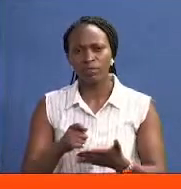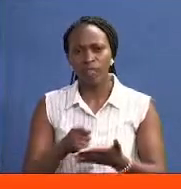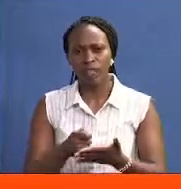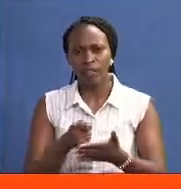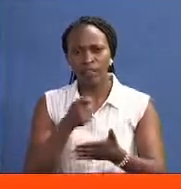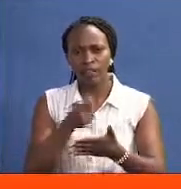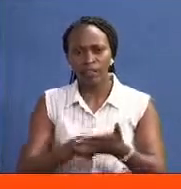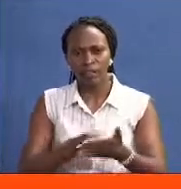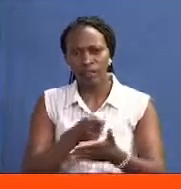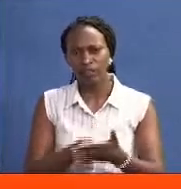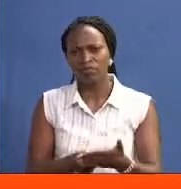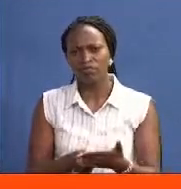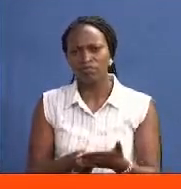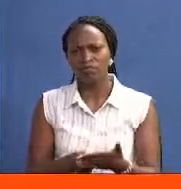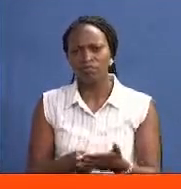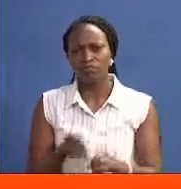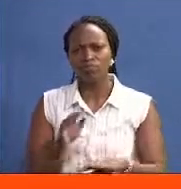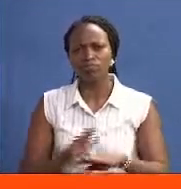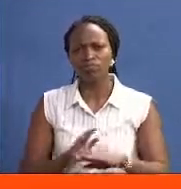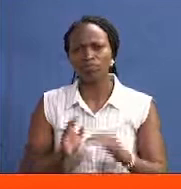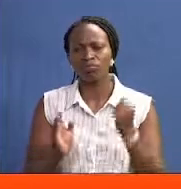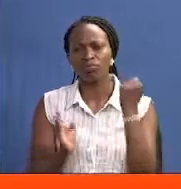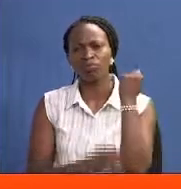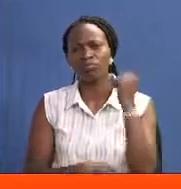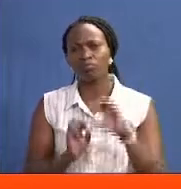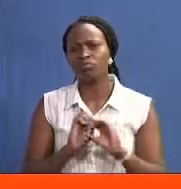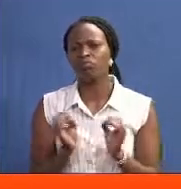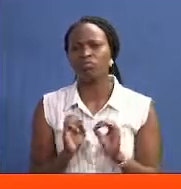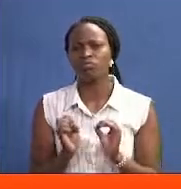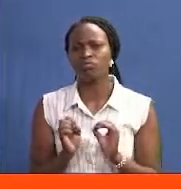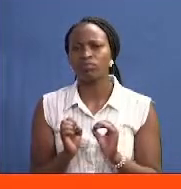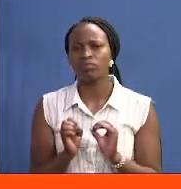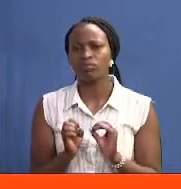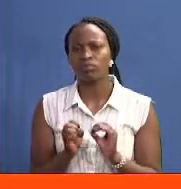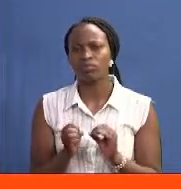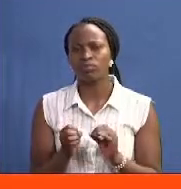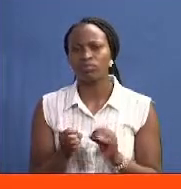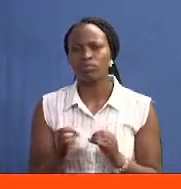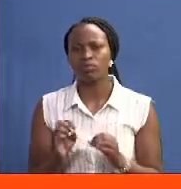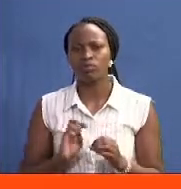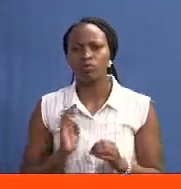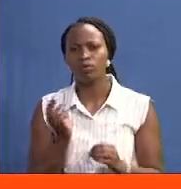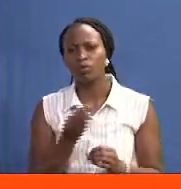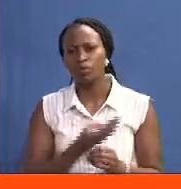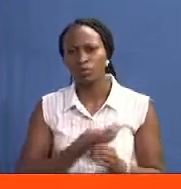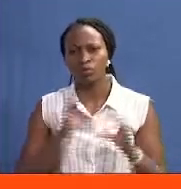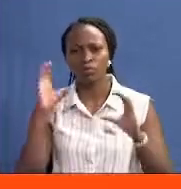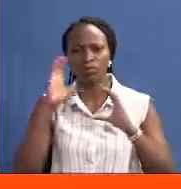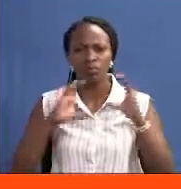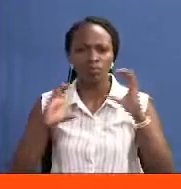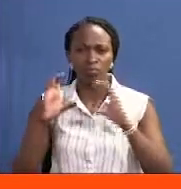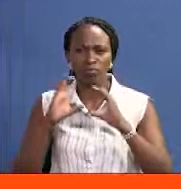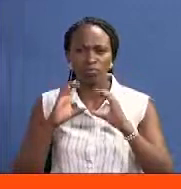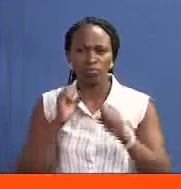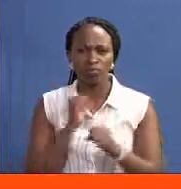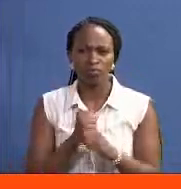bad thing, Kutosi, because we are citizens, and people that work should pay taxes,